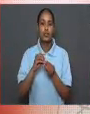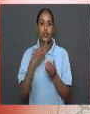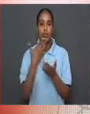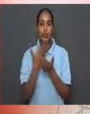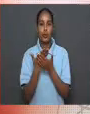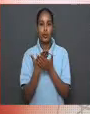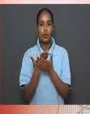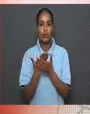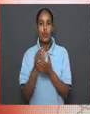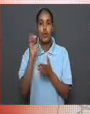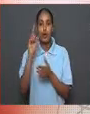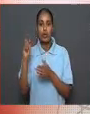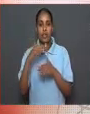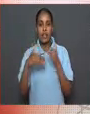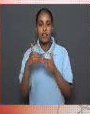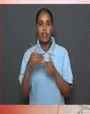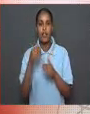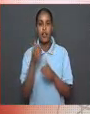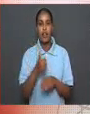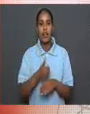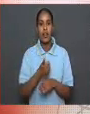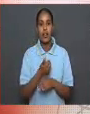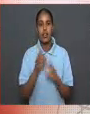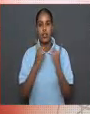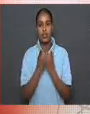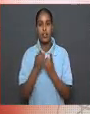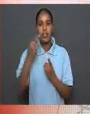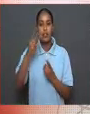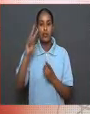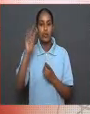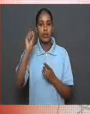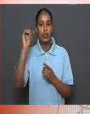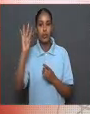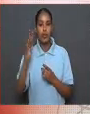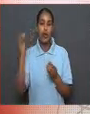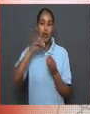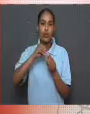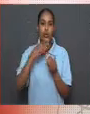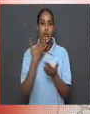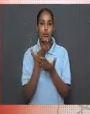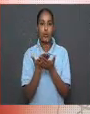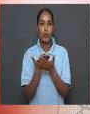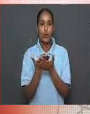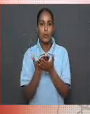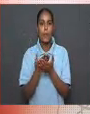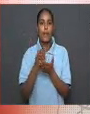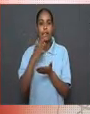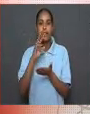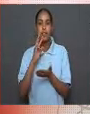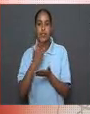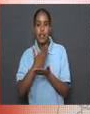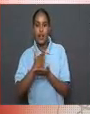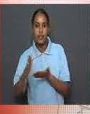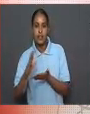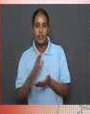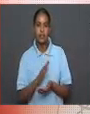good oxidizing agent, sulfuric acid is also a good dehydrating